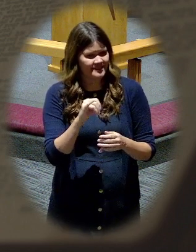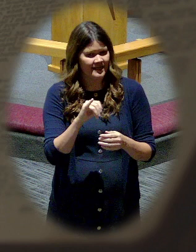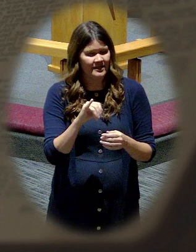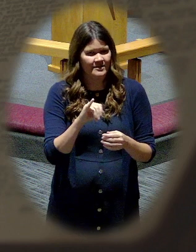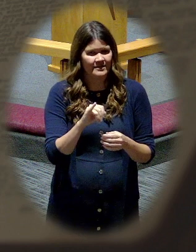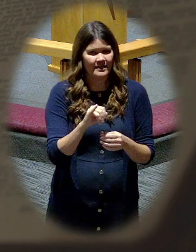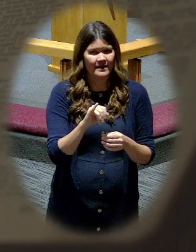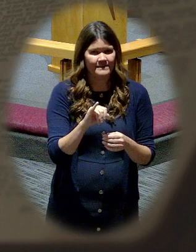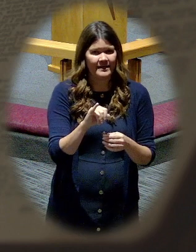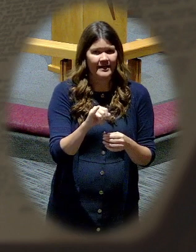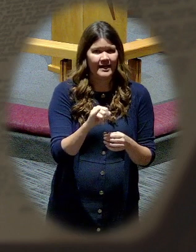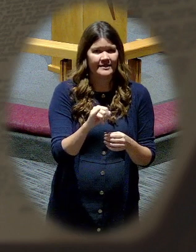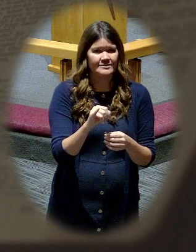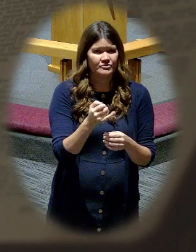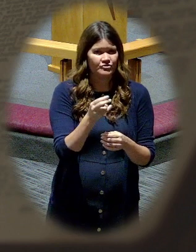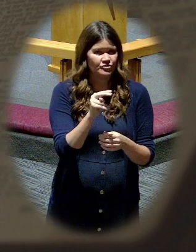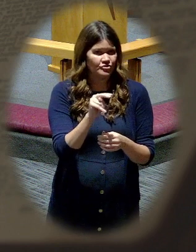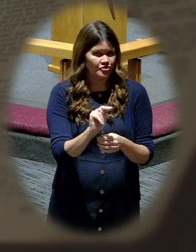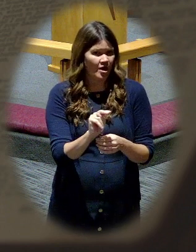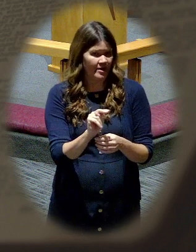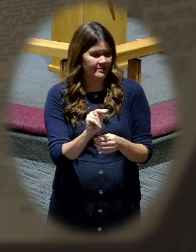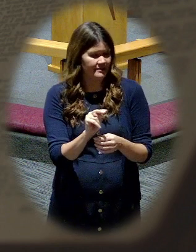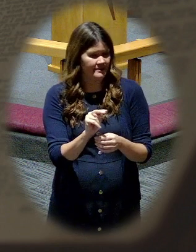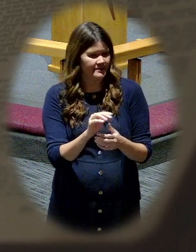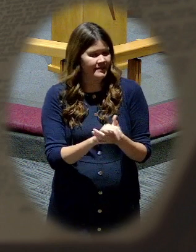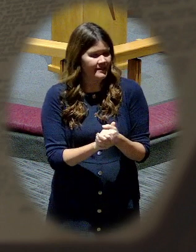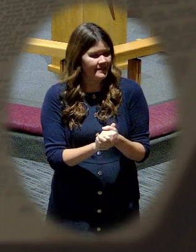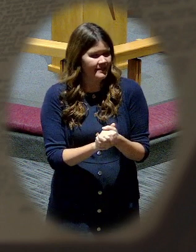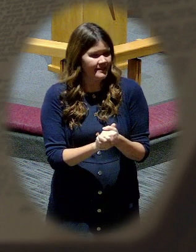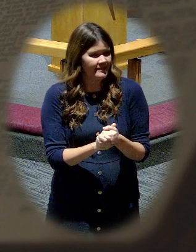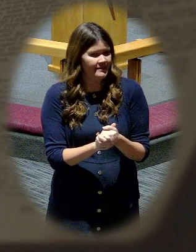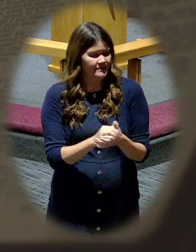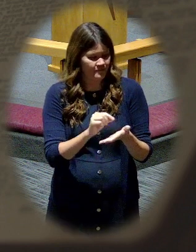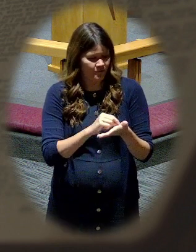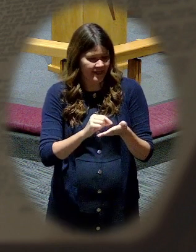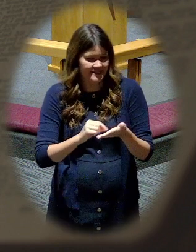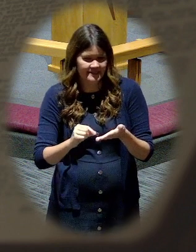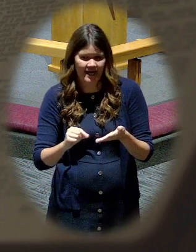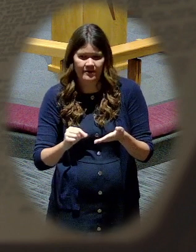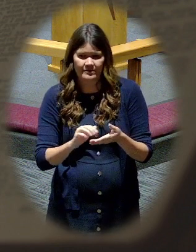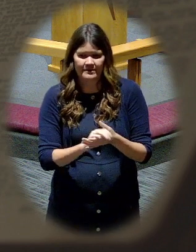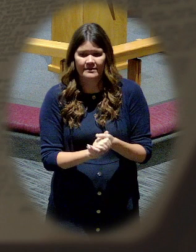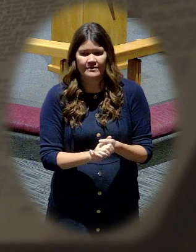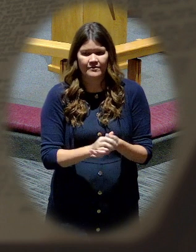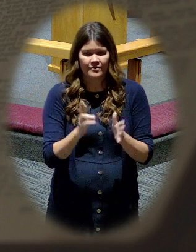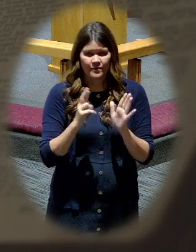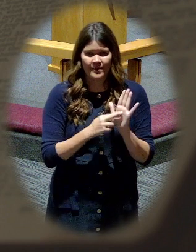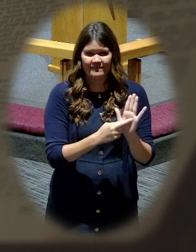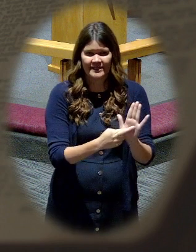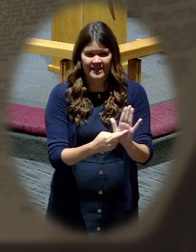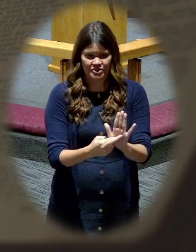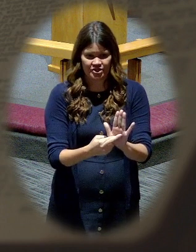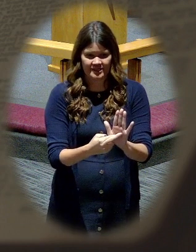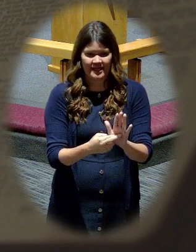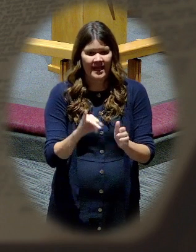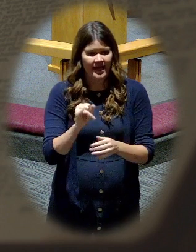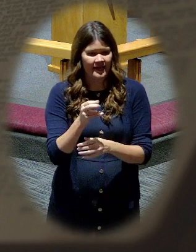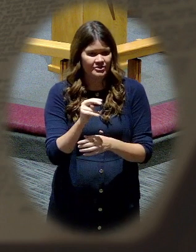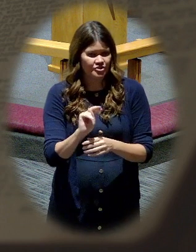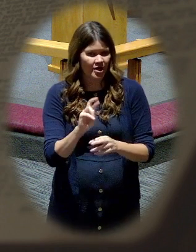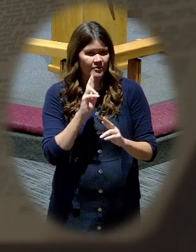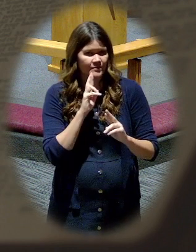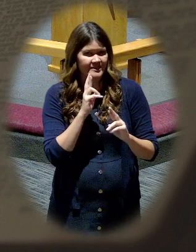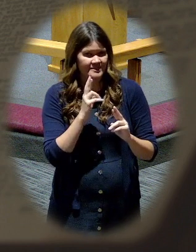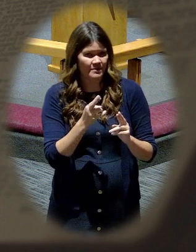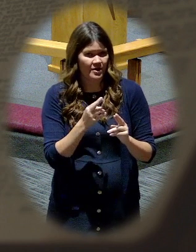as in that whole encounter, as St. John records the revelation. And John